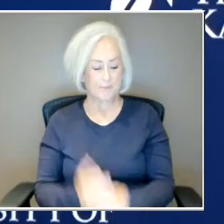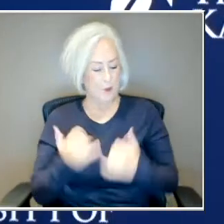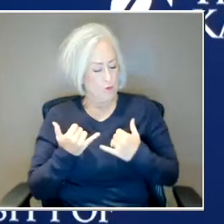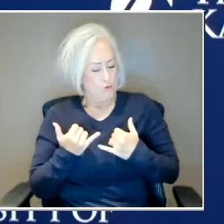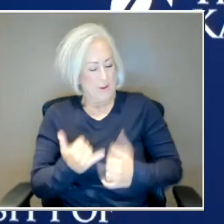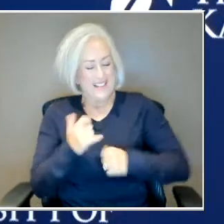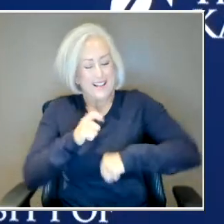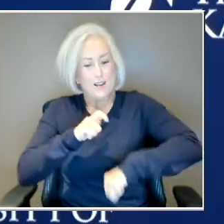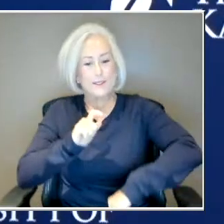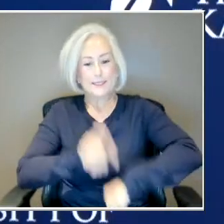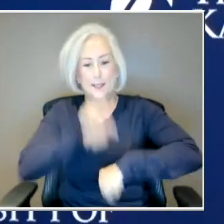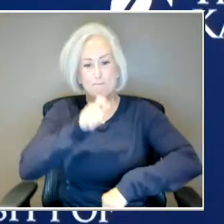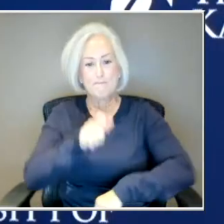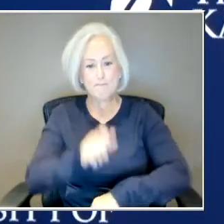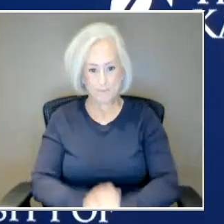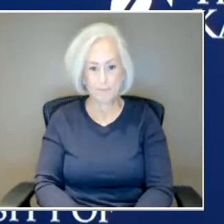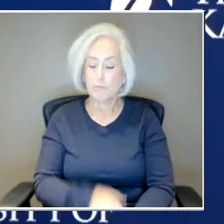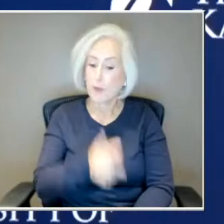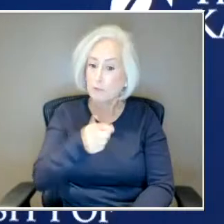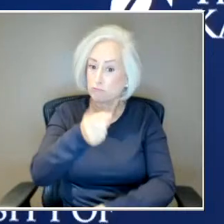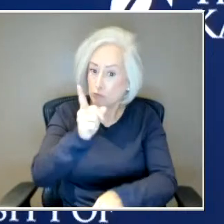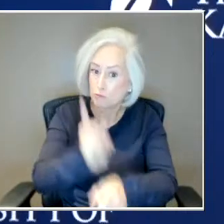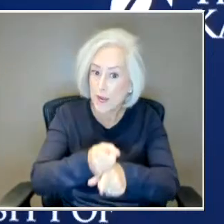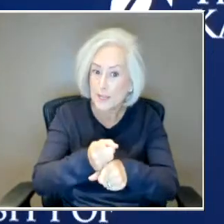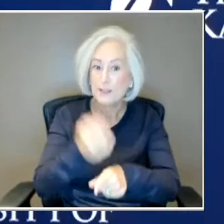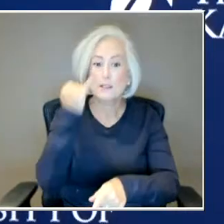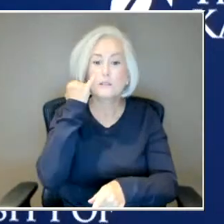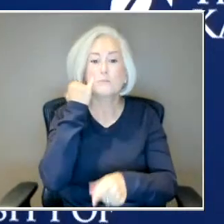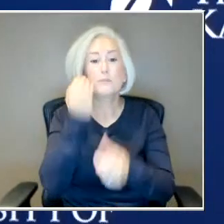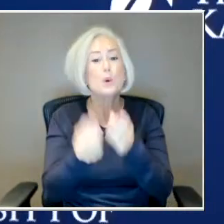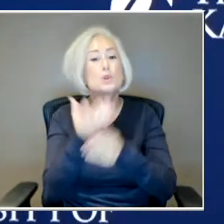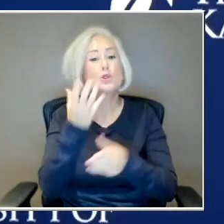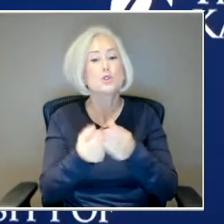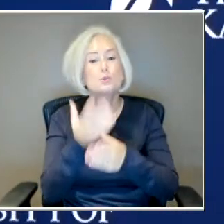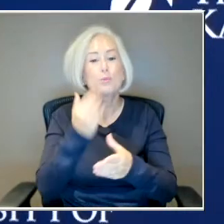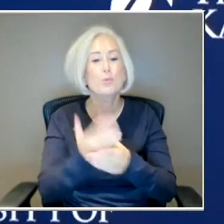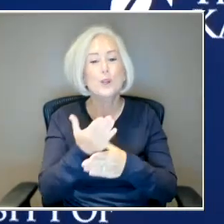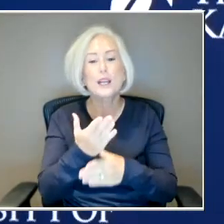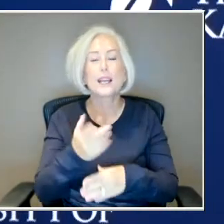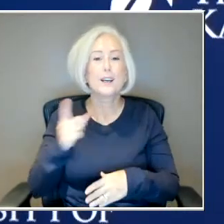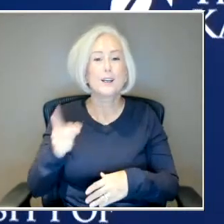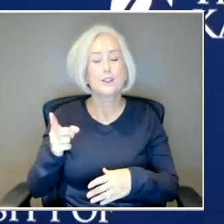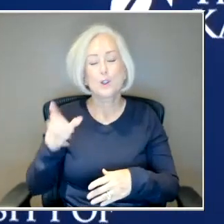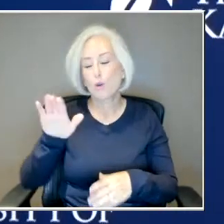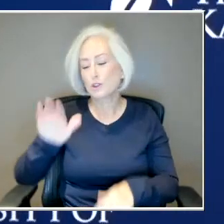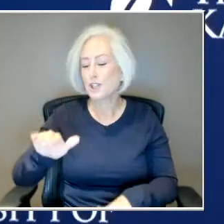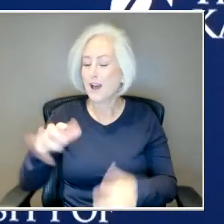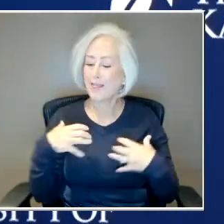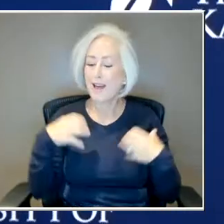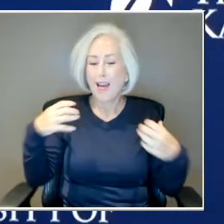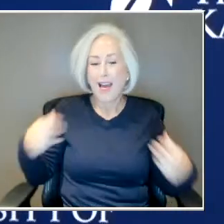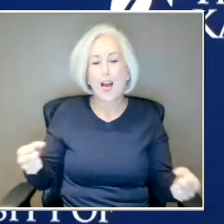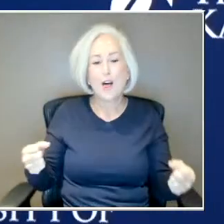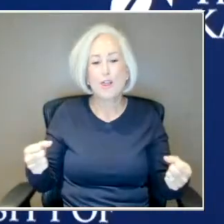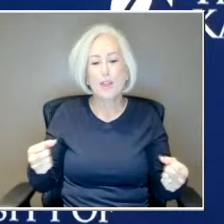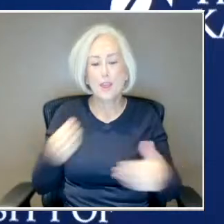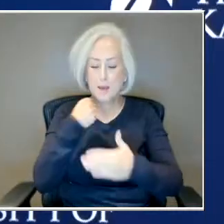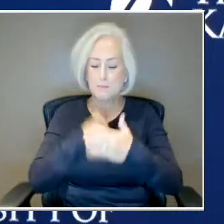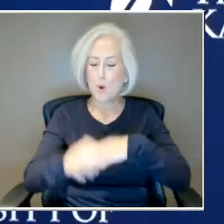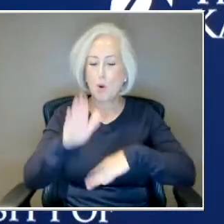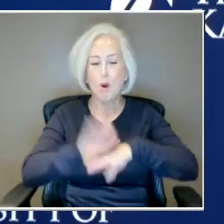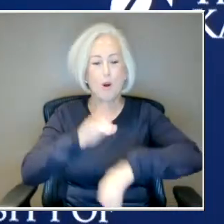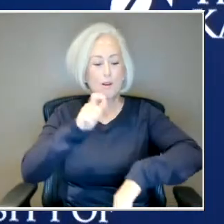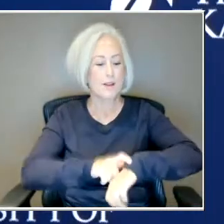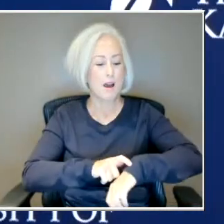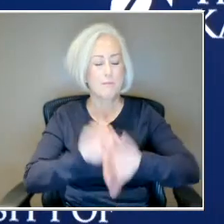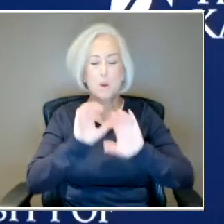vaccinated now. But you're right, if it's springtime and your child is healthy, born on time, doesn't have any lung